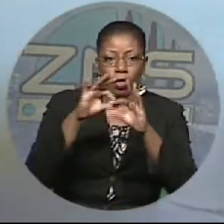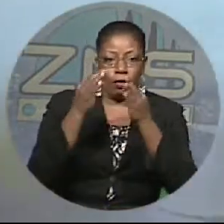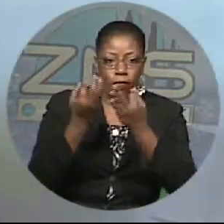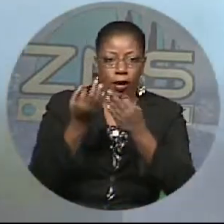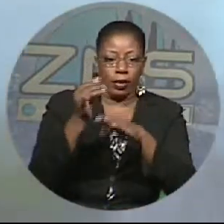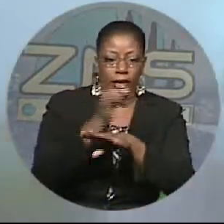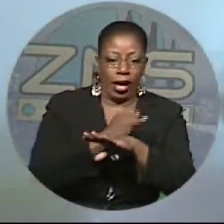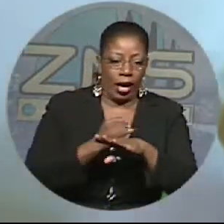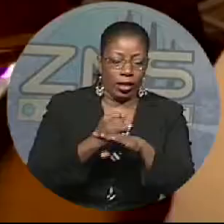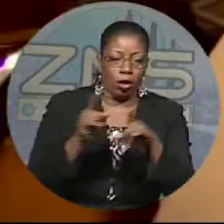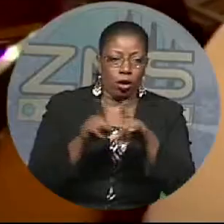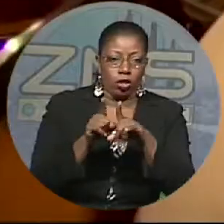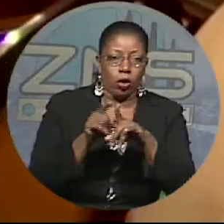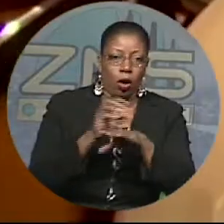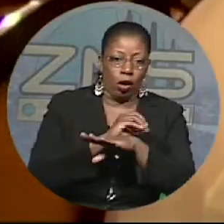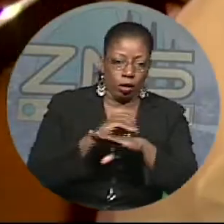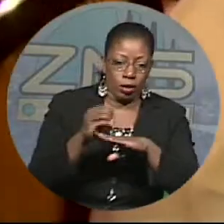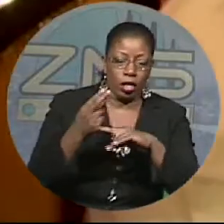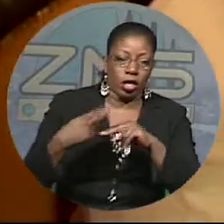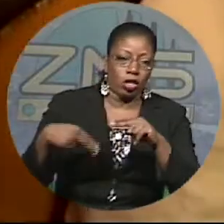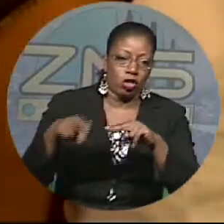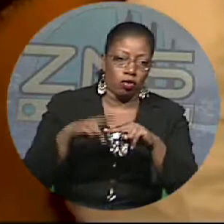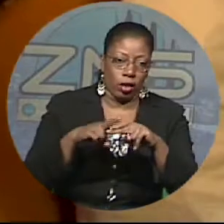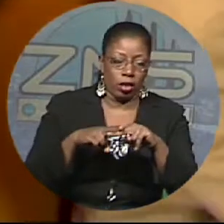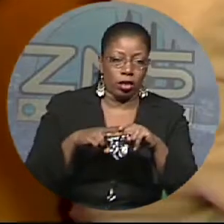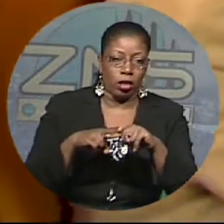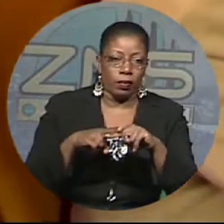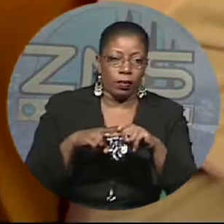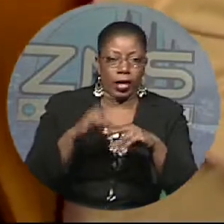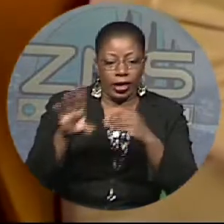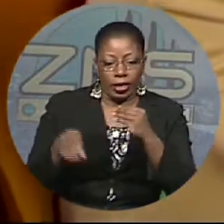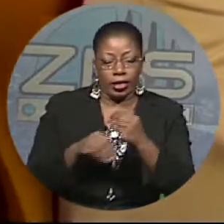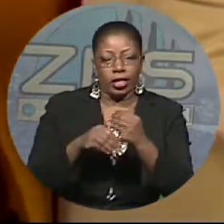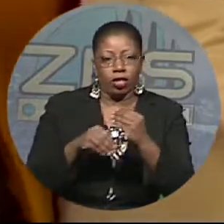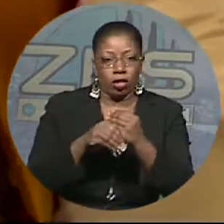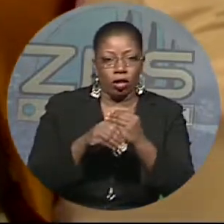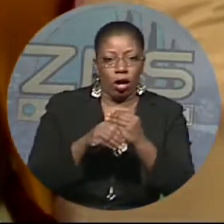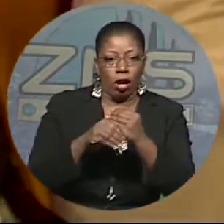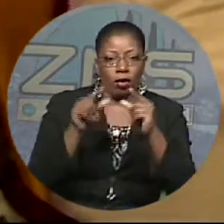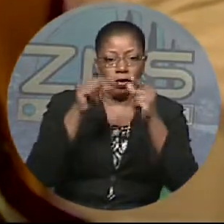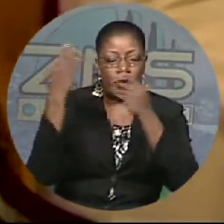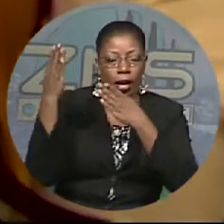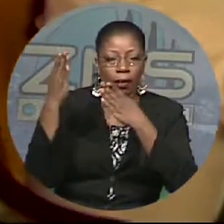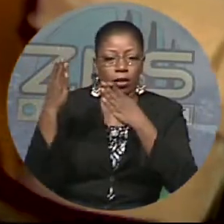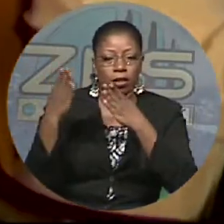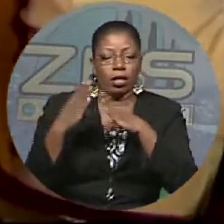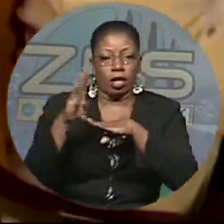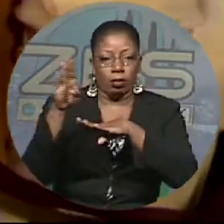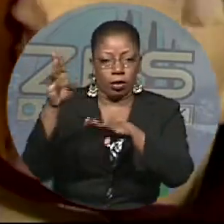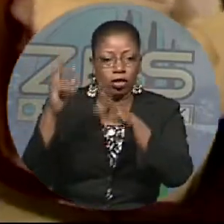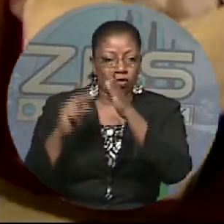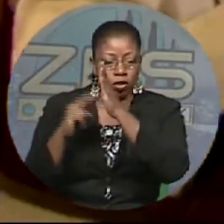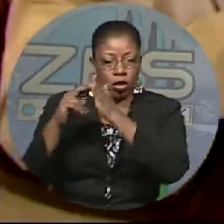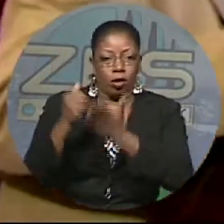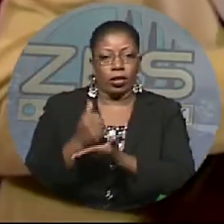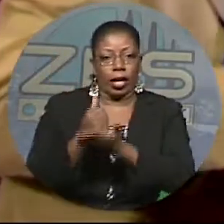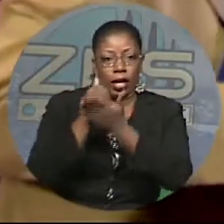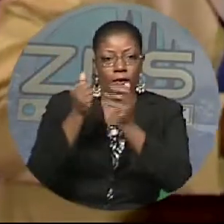been an increase in occupancy numbers, and the addition of the Memories Grand Bahama Beach Resort helped to push that